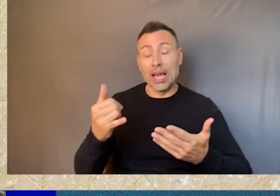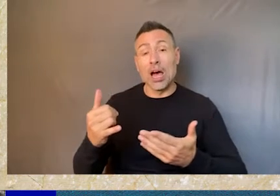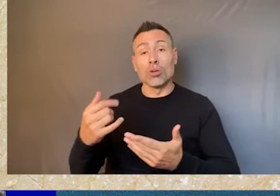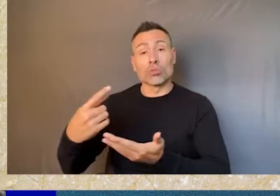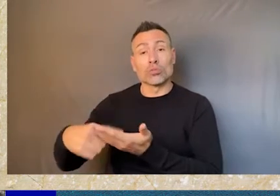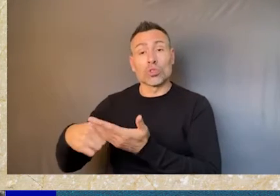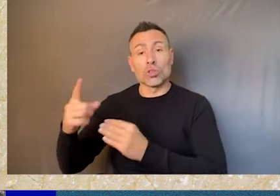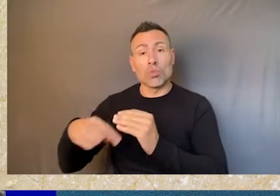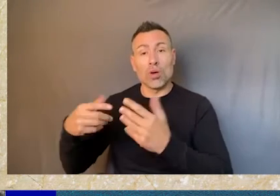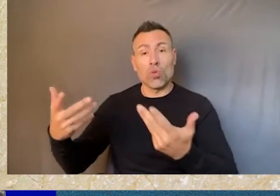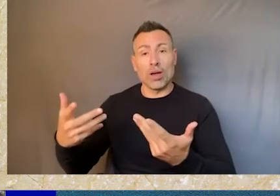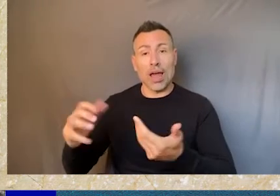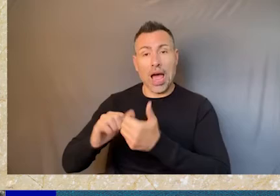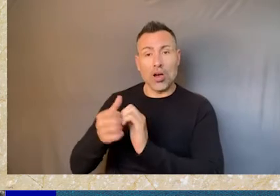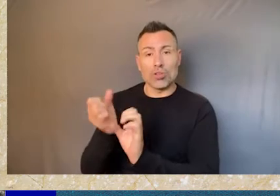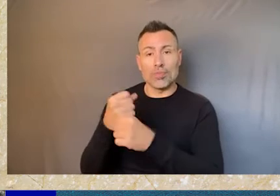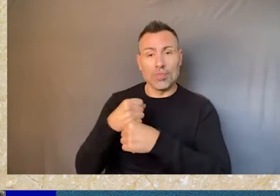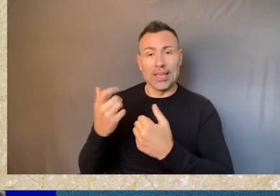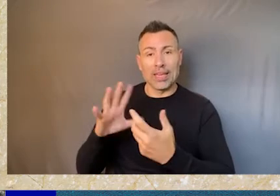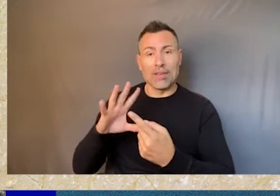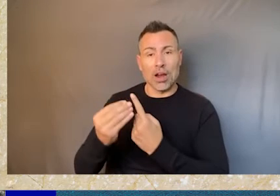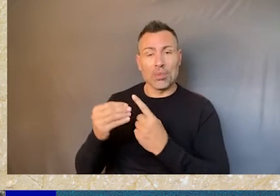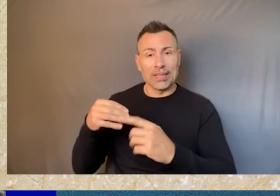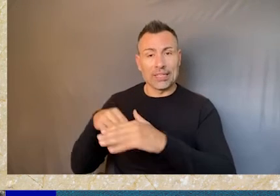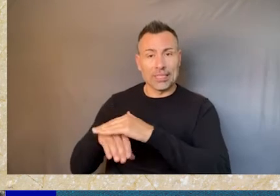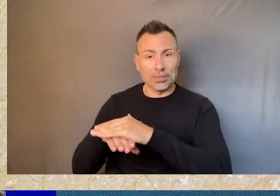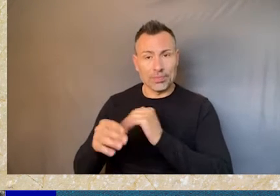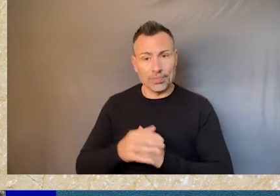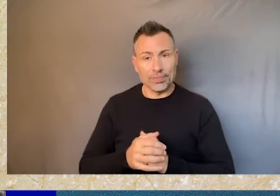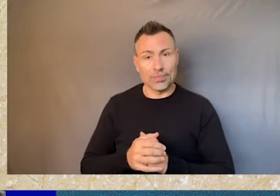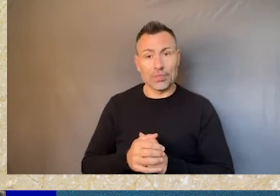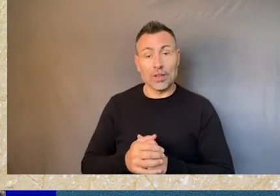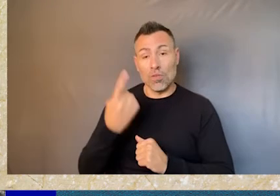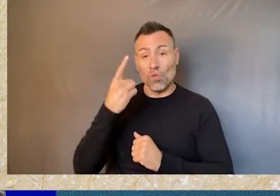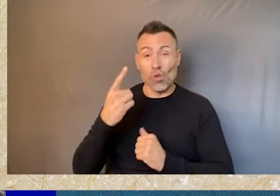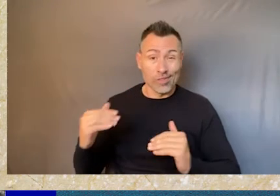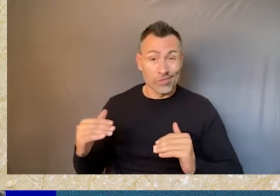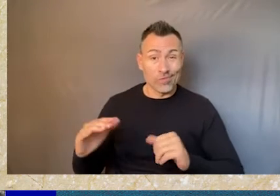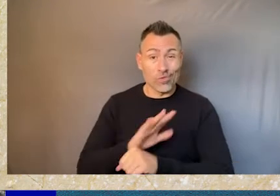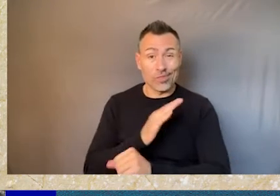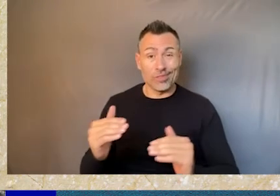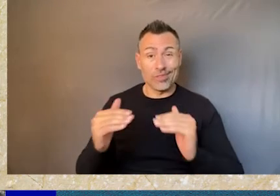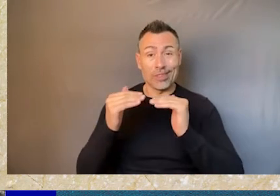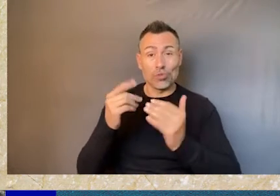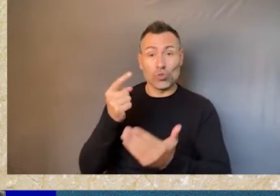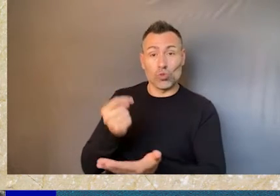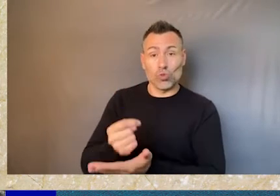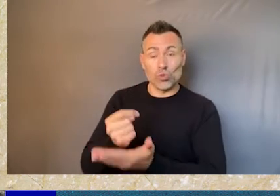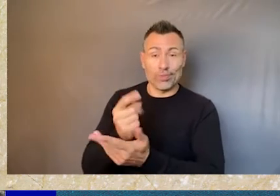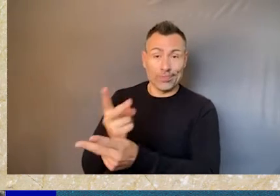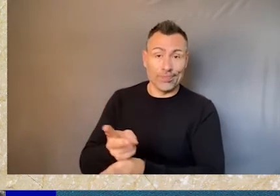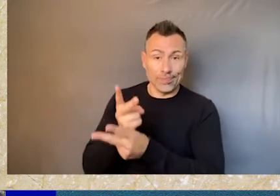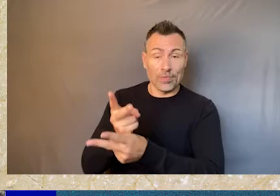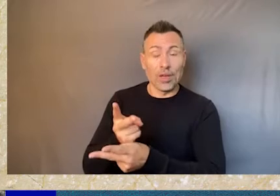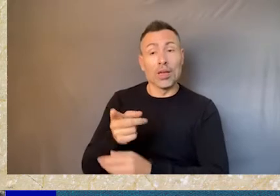into looking at how to create an accessible environment. To create full and equal treatment, an individual's